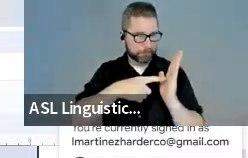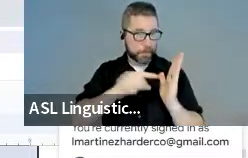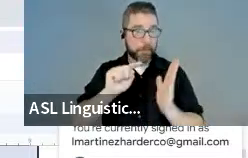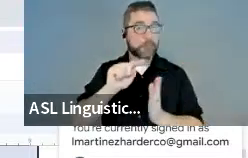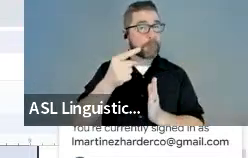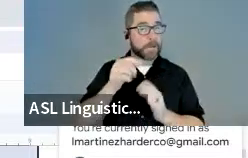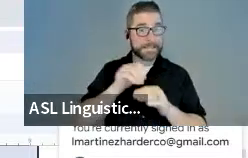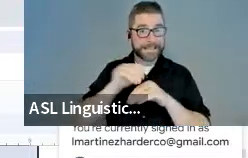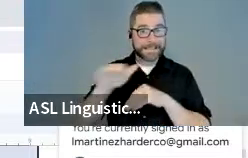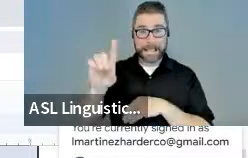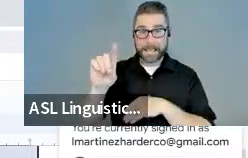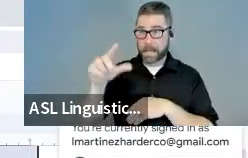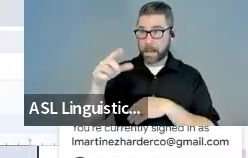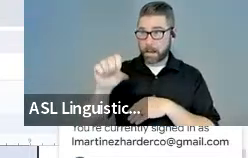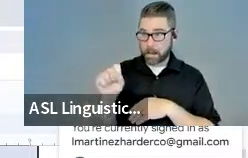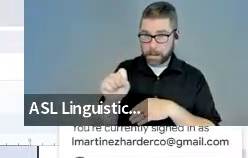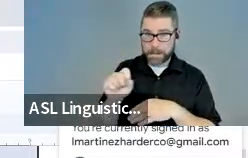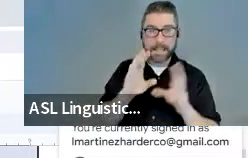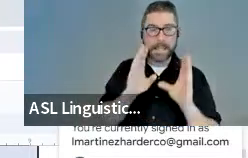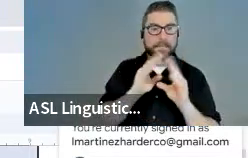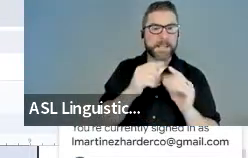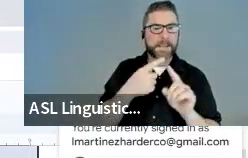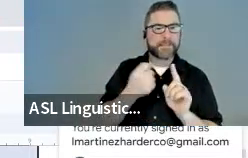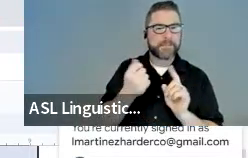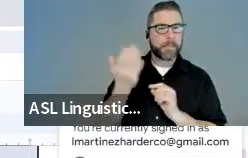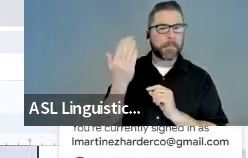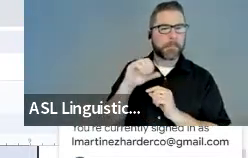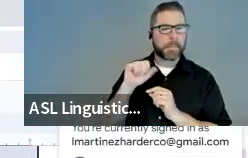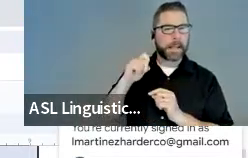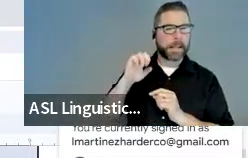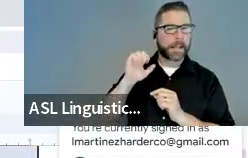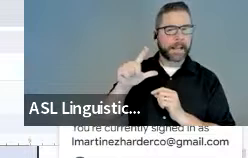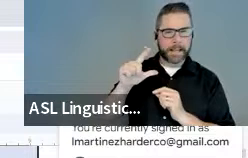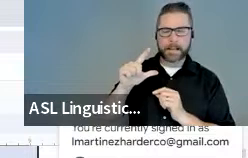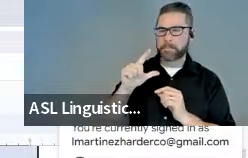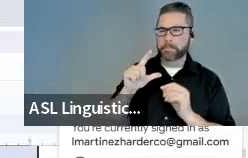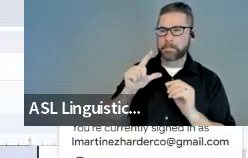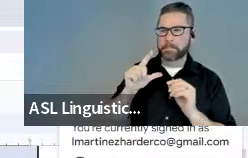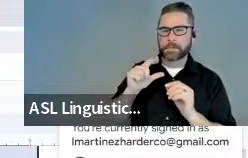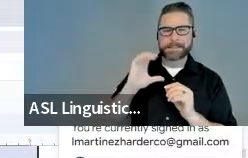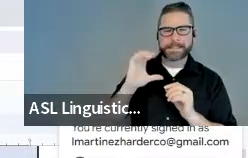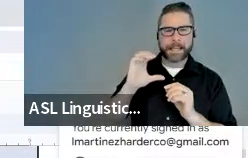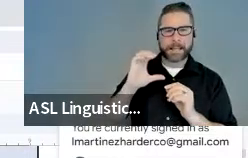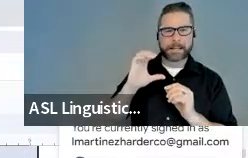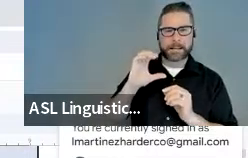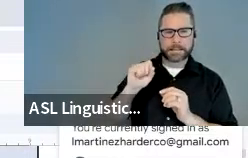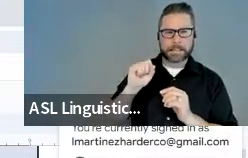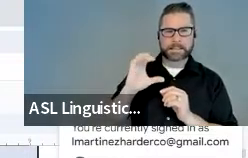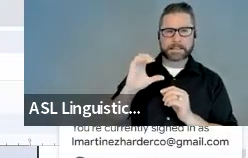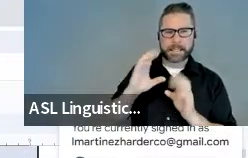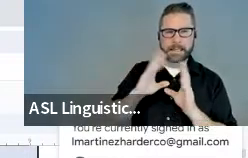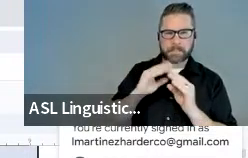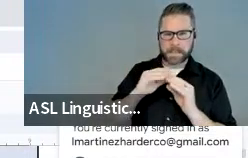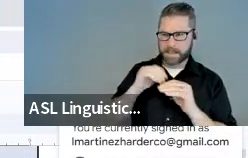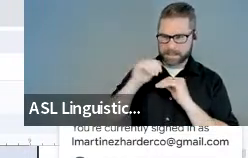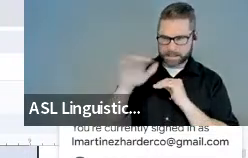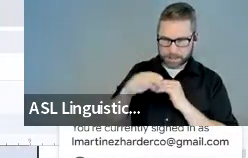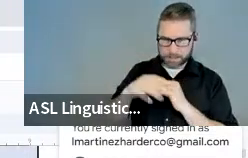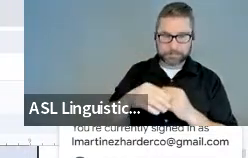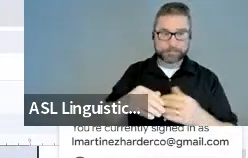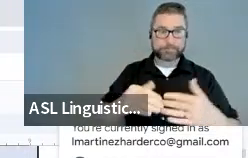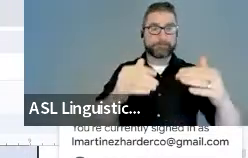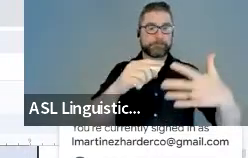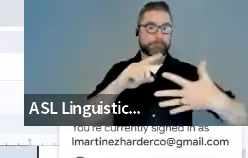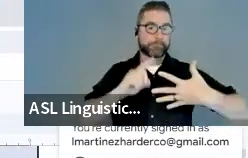Douglas meeting materials from April CSC meeting, and that will be Carter & Company doing that. Our second one is for the Air District to